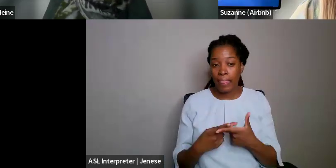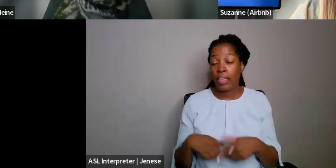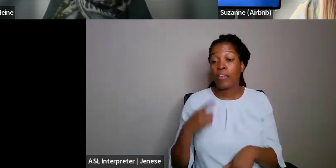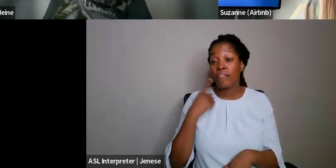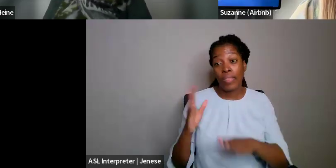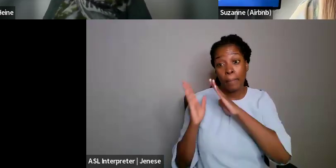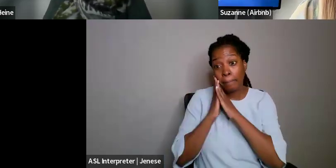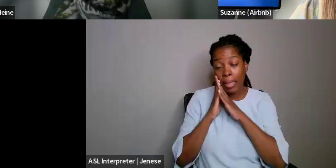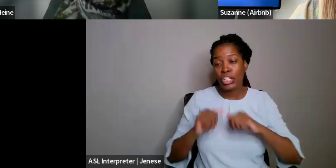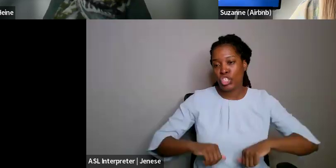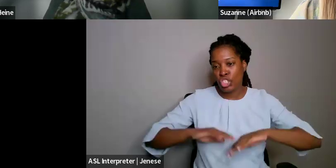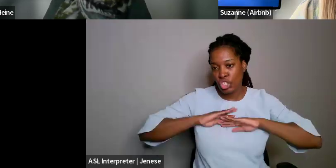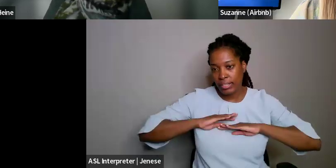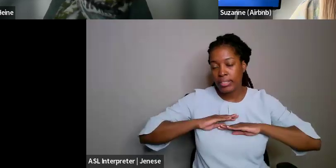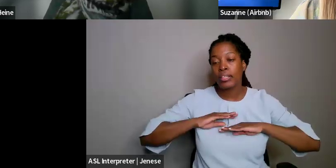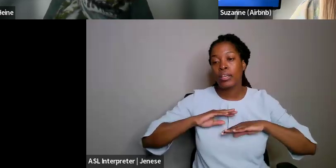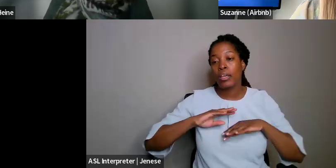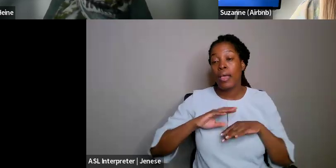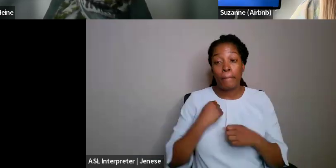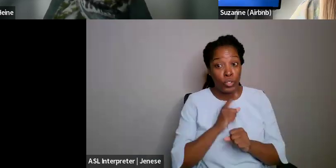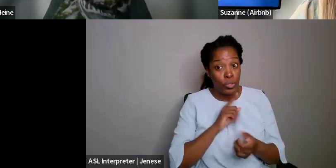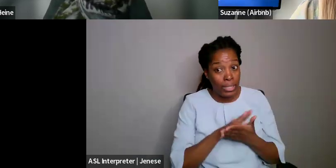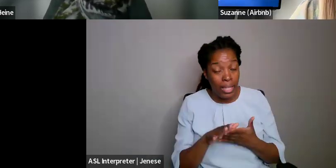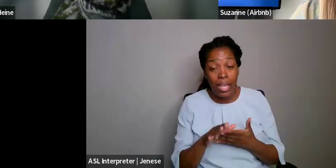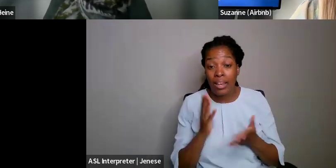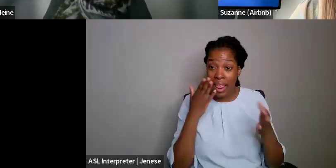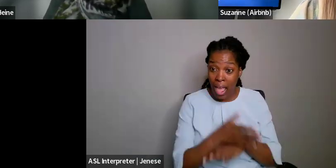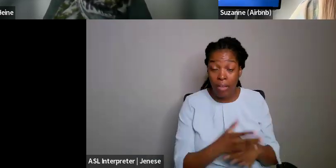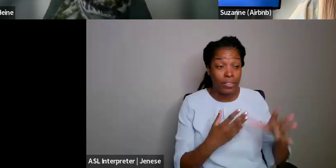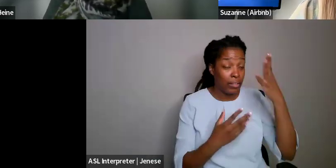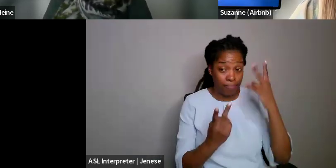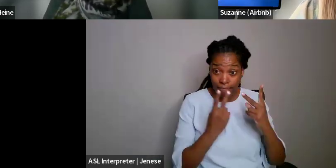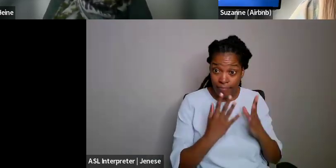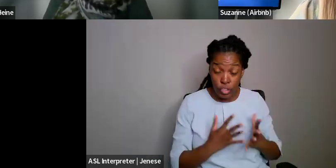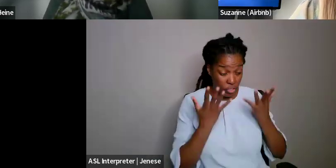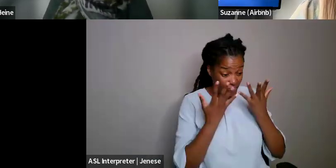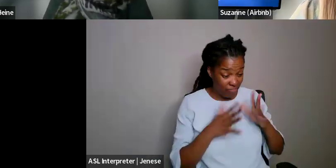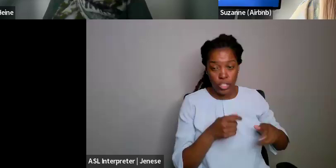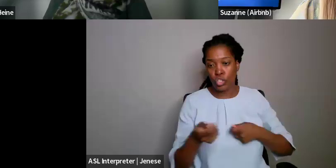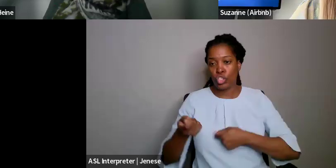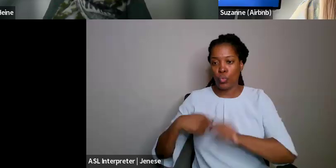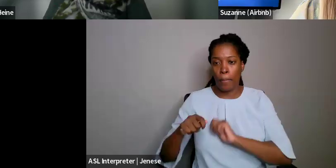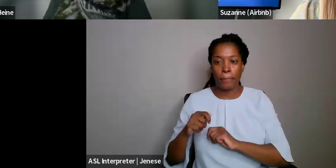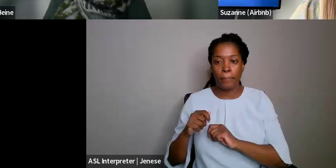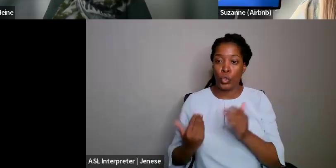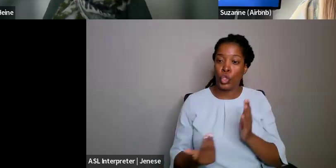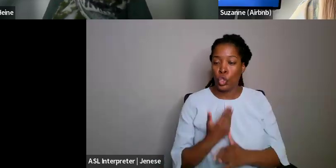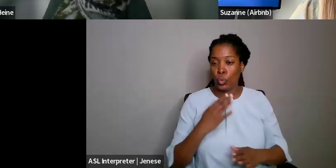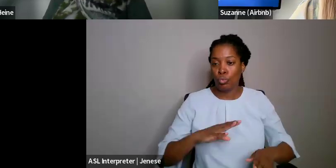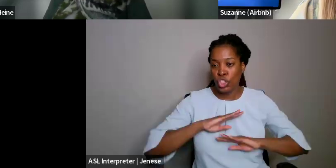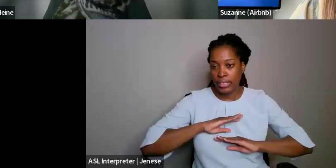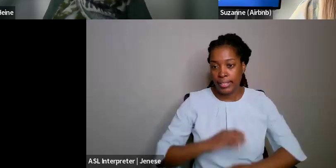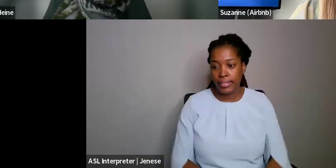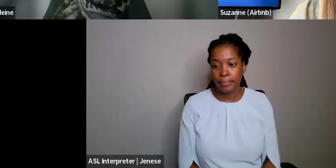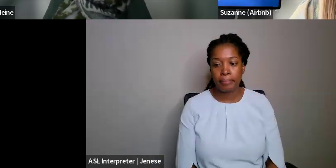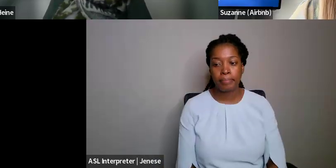clean, and strip your linen after every guest has been there. And